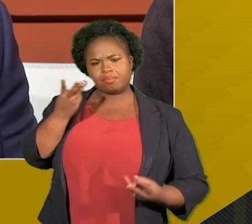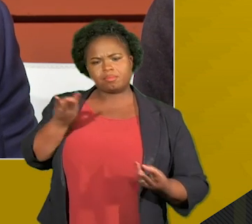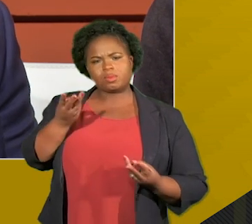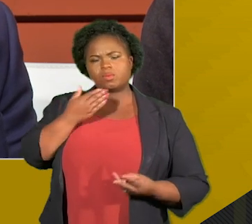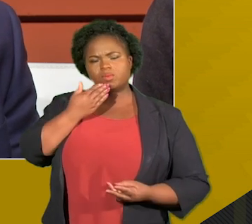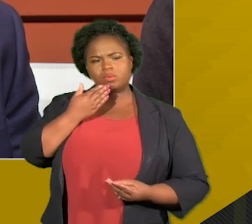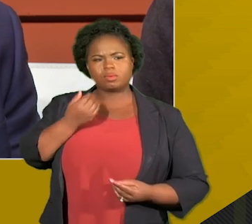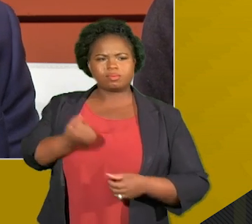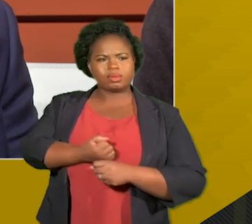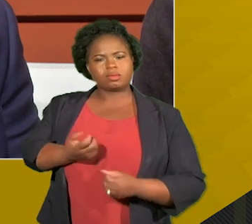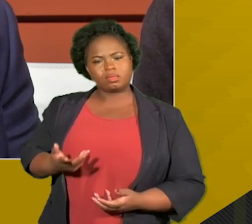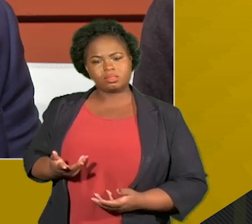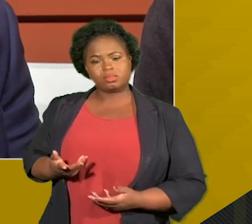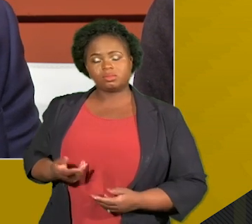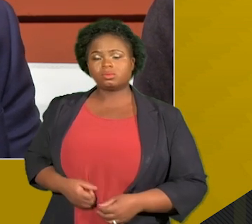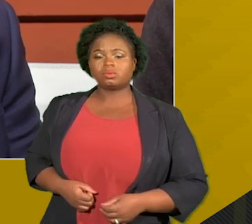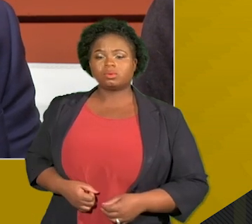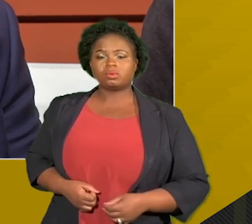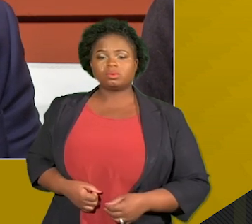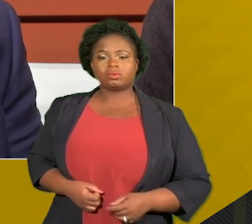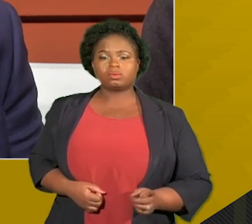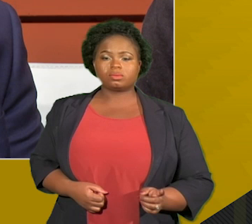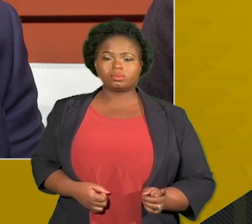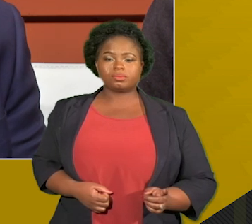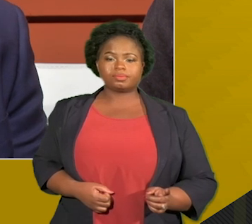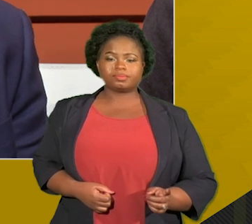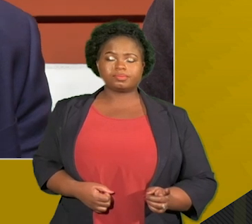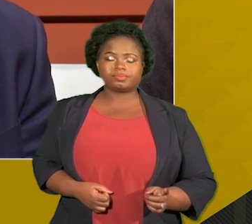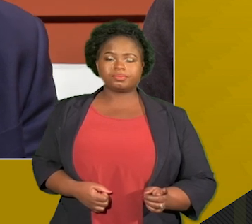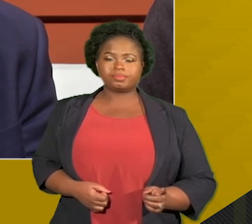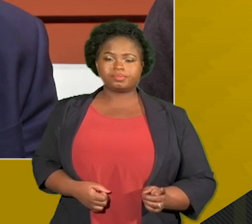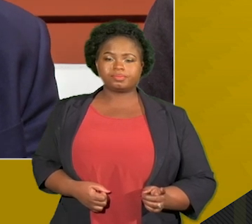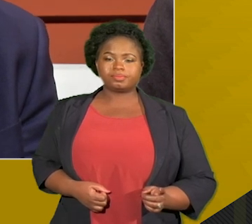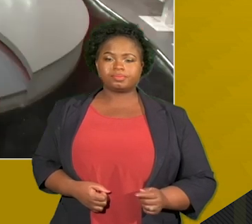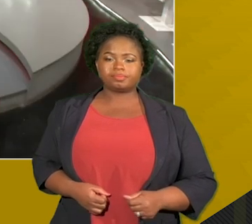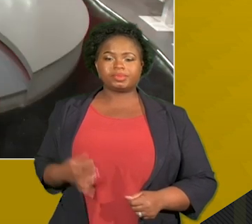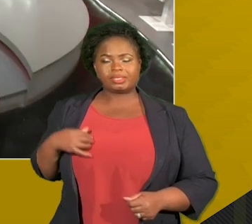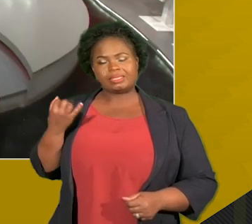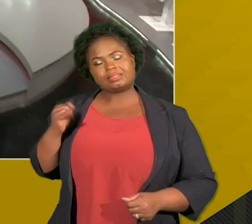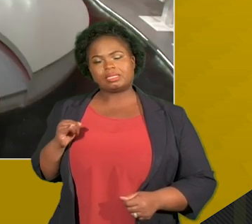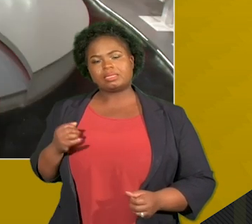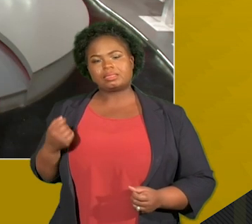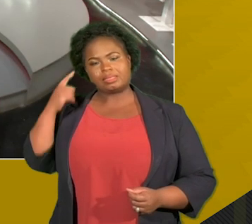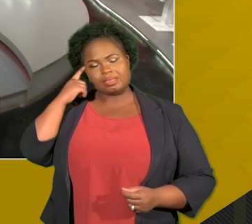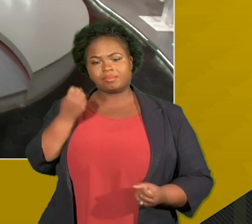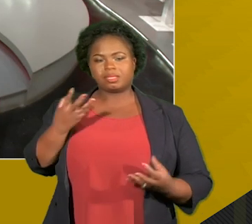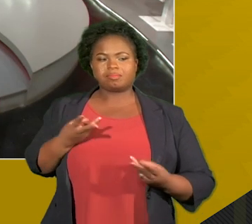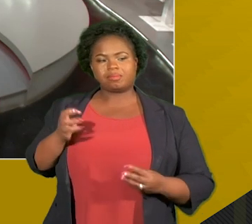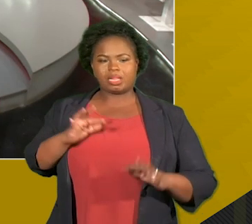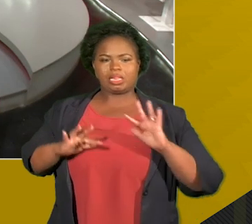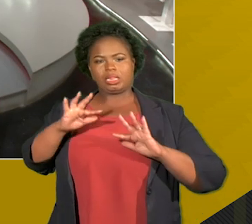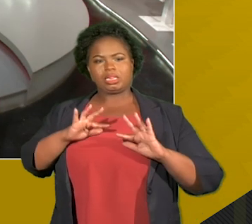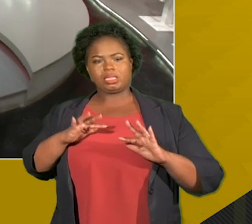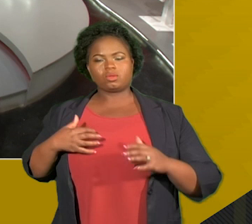things. But I still think the black art dealers I speak with, they are not. I still think they're an intimidating space for a lot of people. And they shouldn't